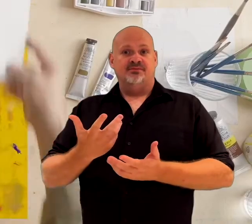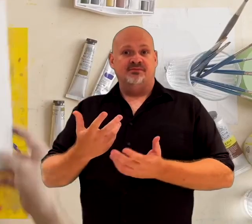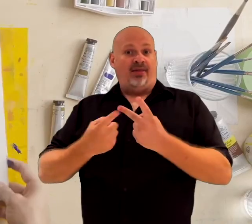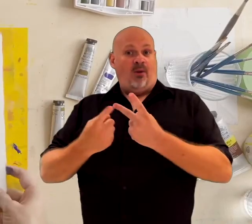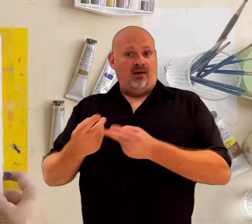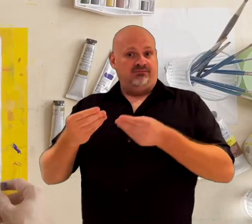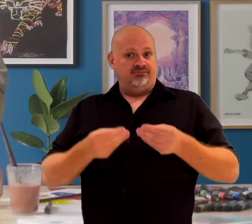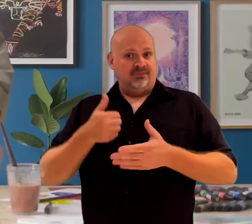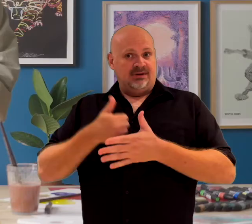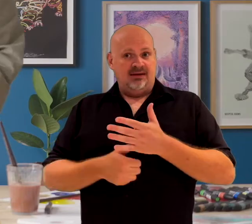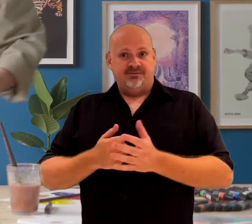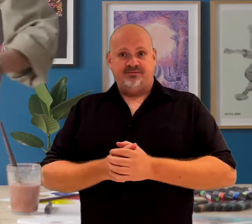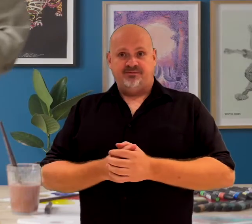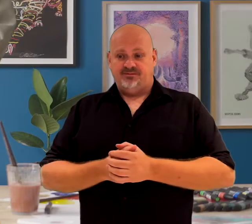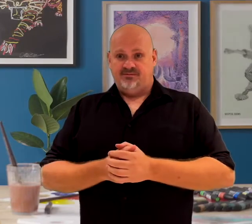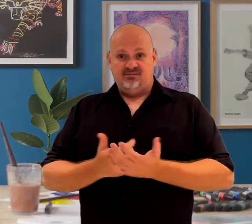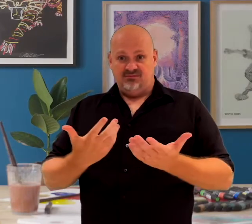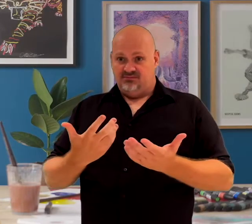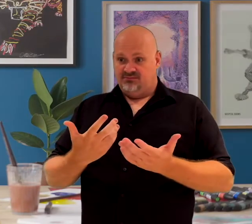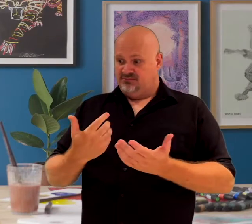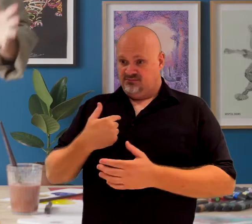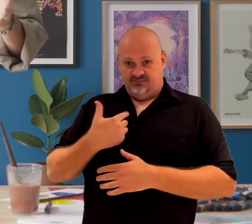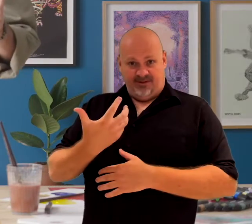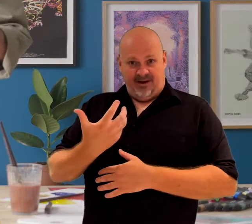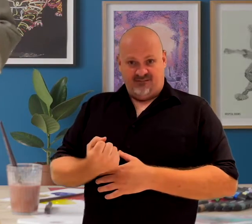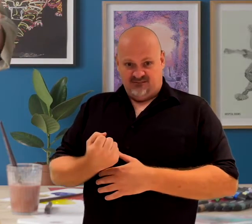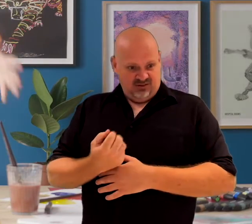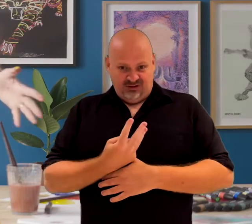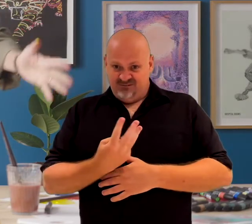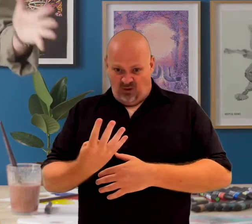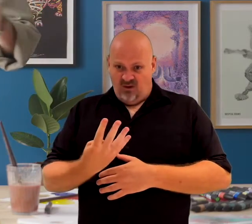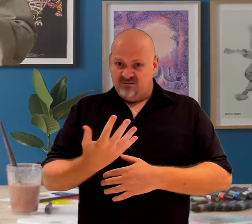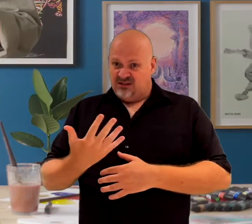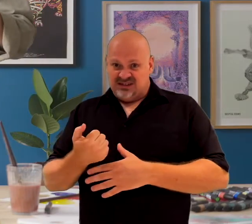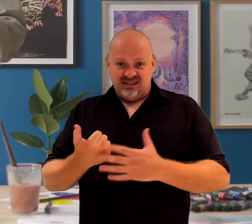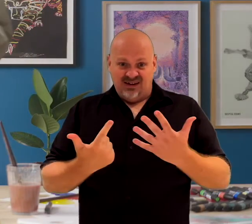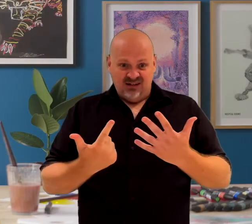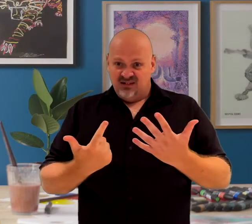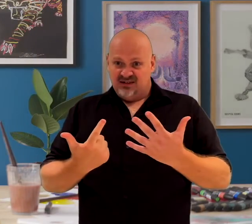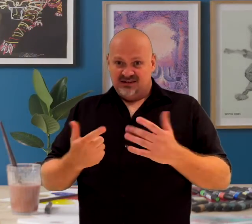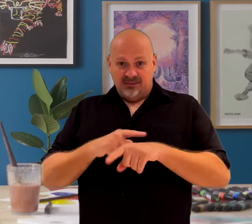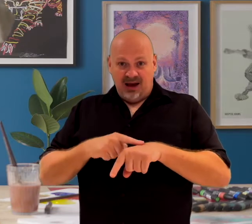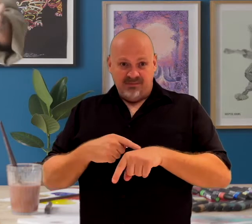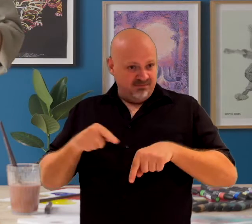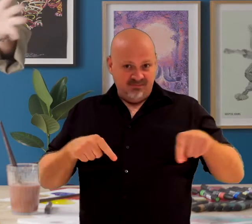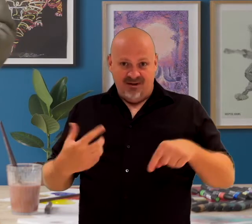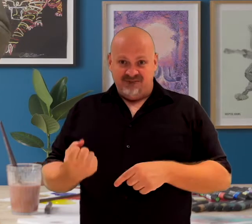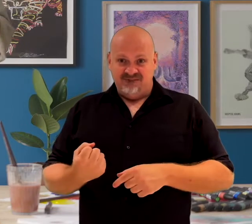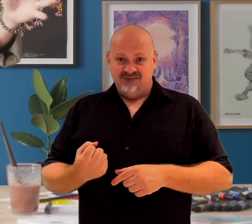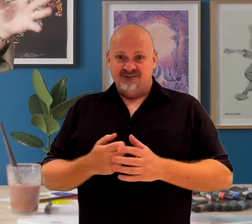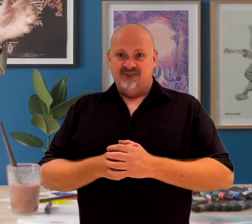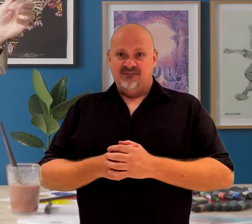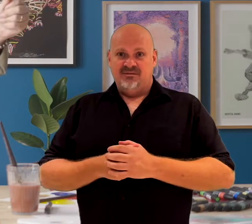and you start another one. And so far I have, you know, 3, 4, 5, 6, 7 pieces